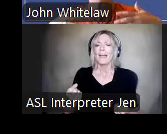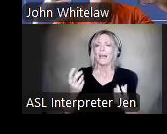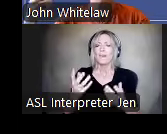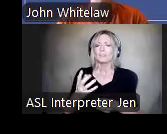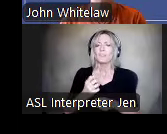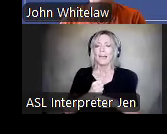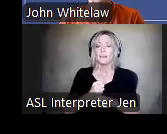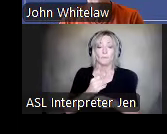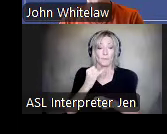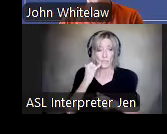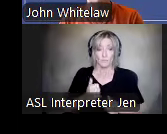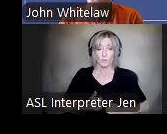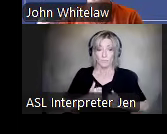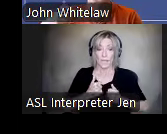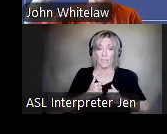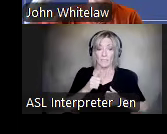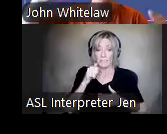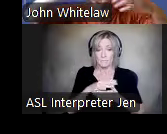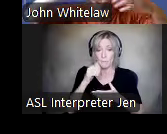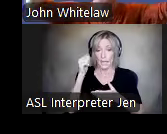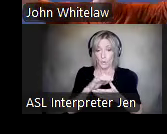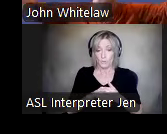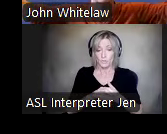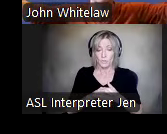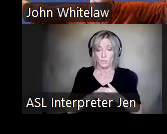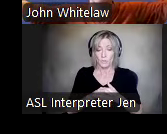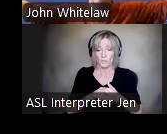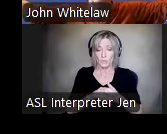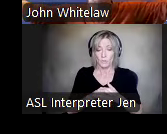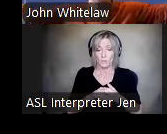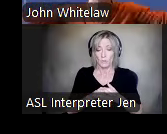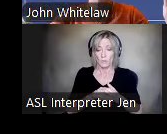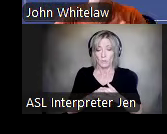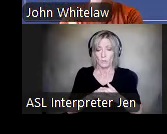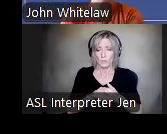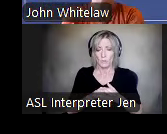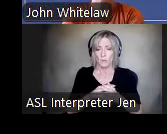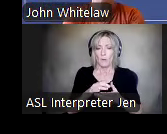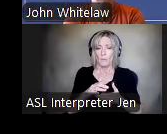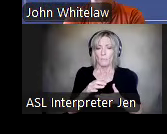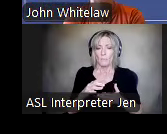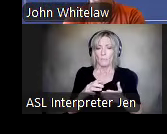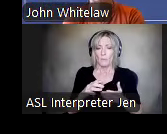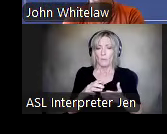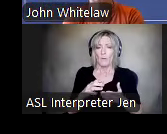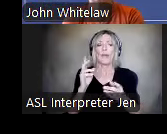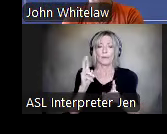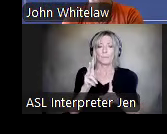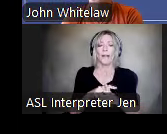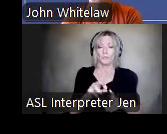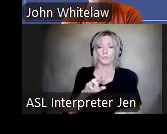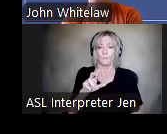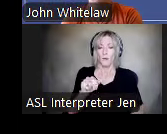you are a surviving spouse of the at FRA, so if everyone didn't start getting till FRA, you basically get 100% of